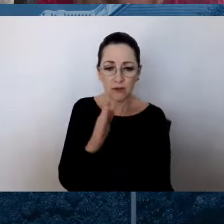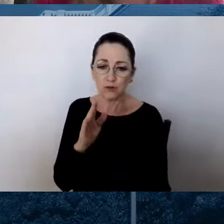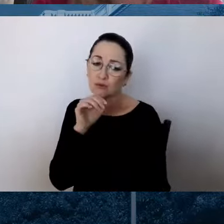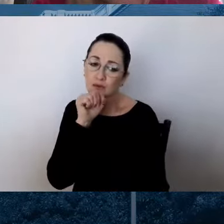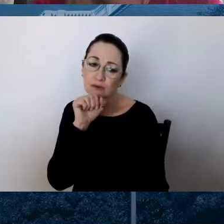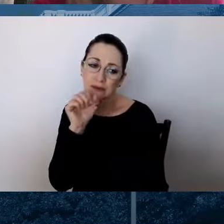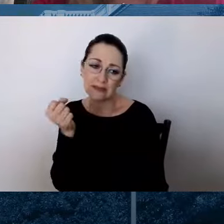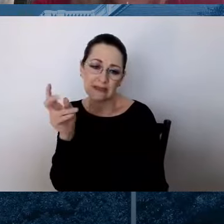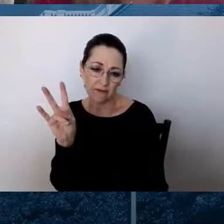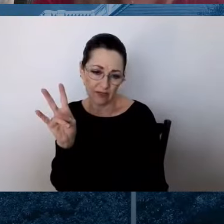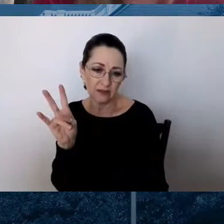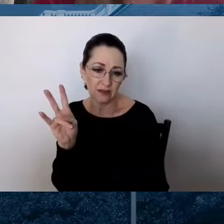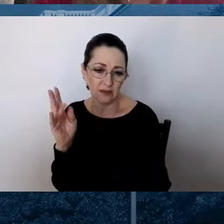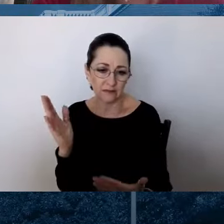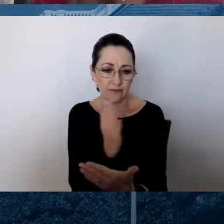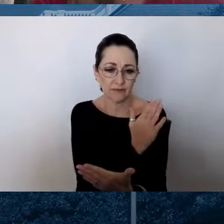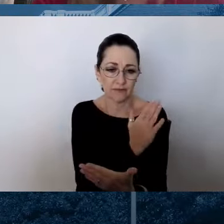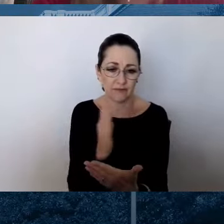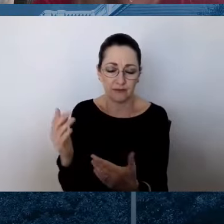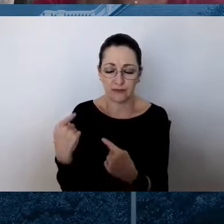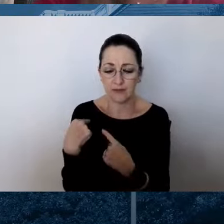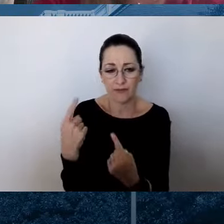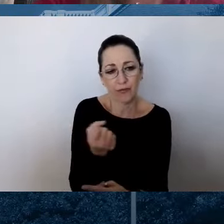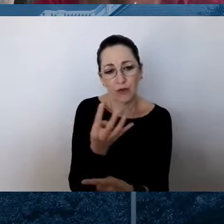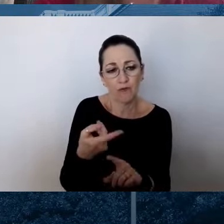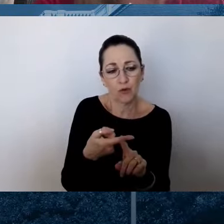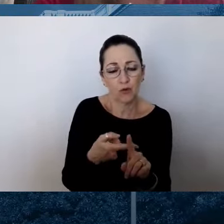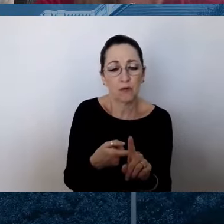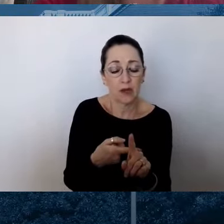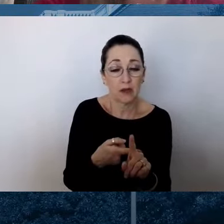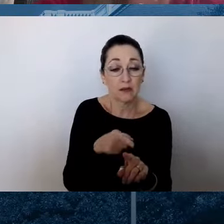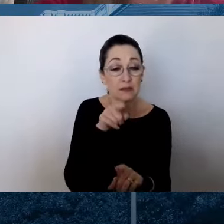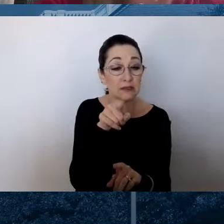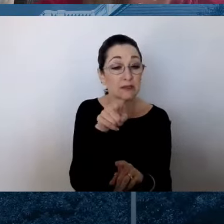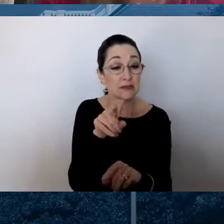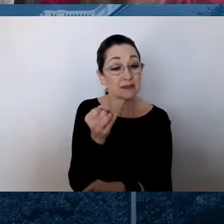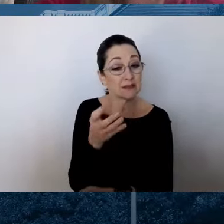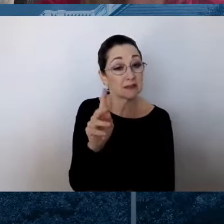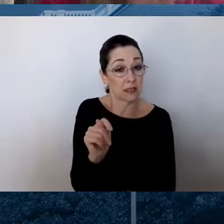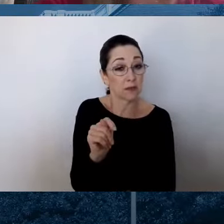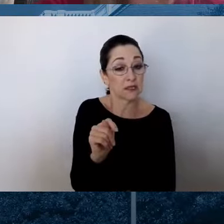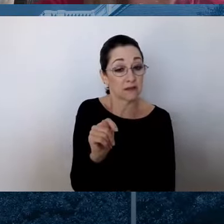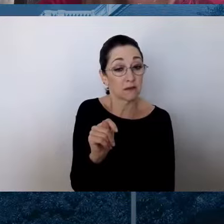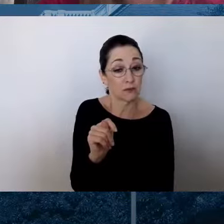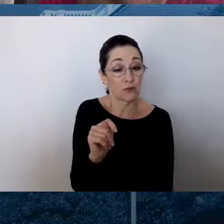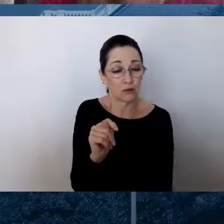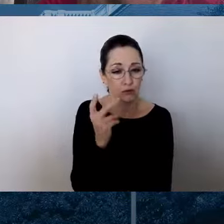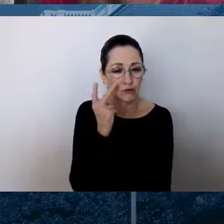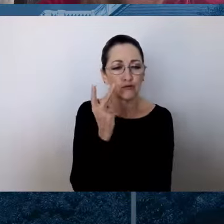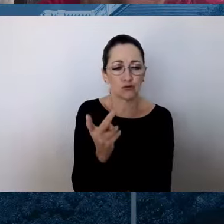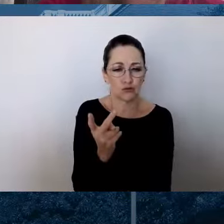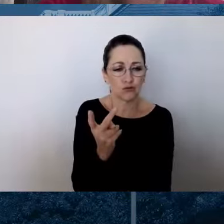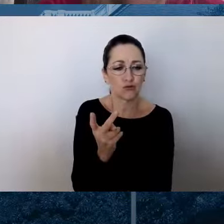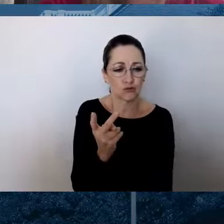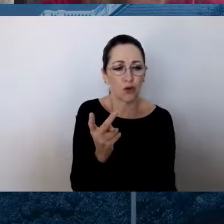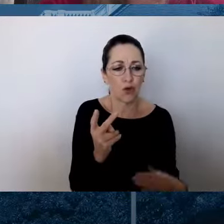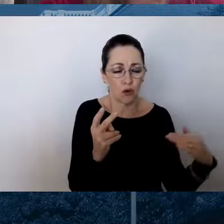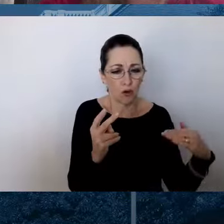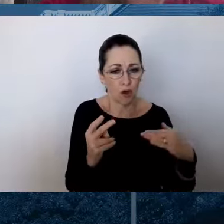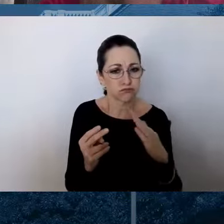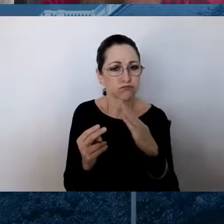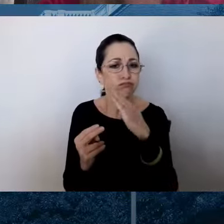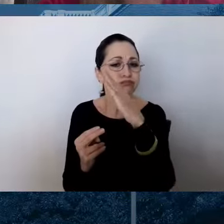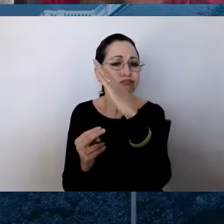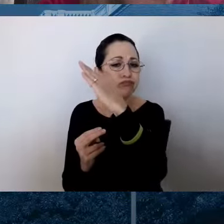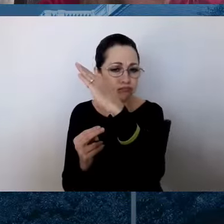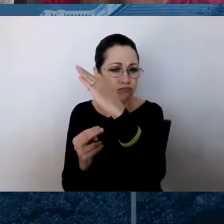few months. In September, we saw a peak among this age group where we hit a weekly total of